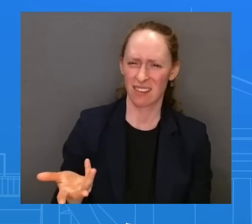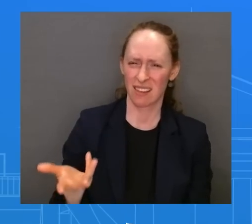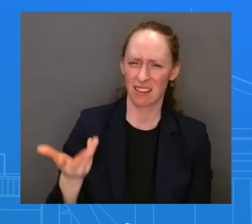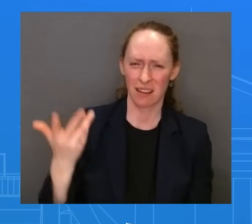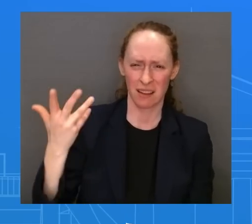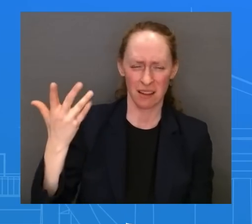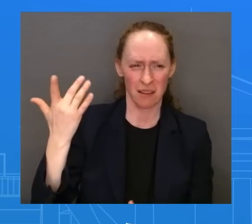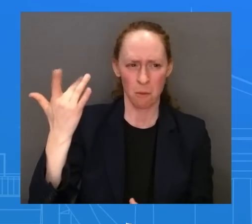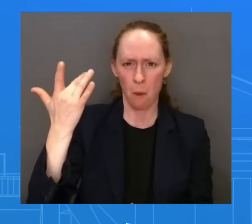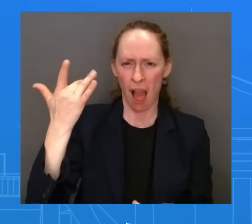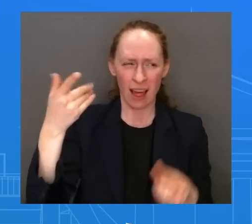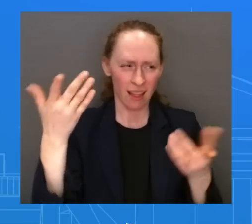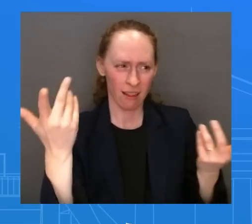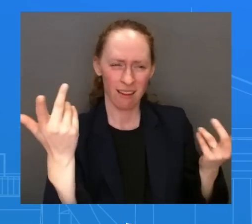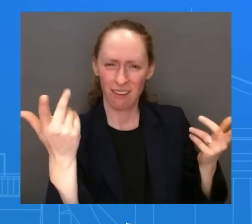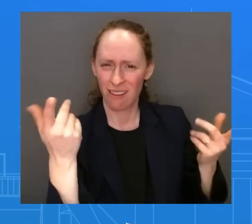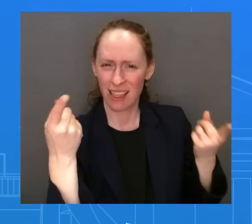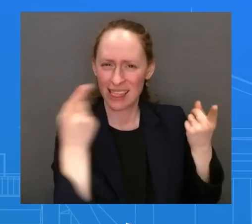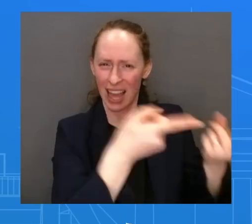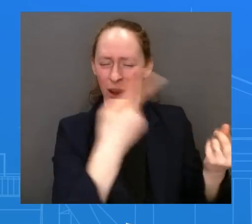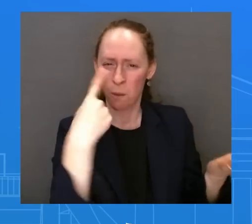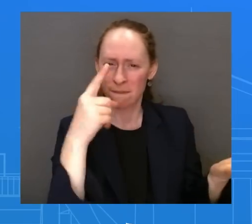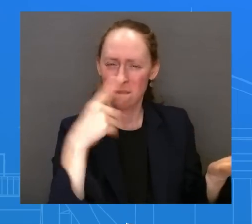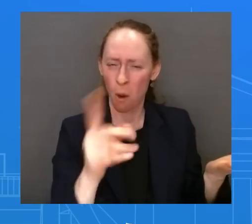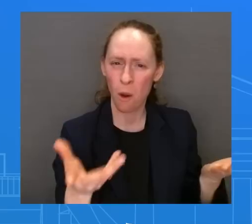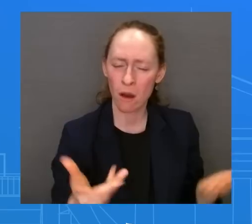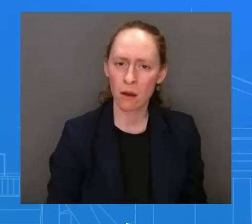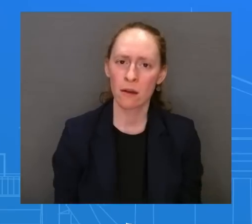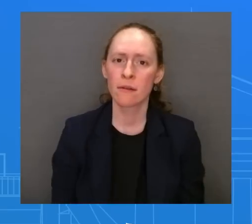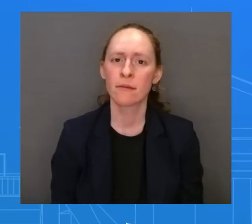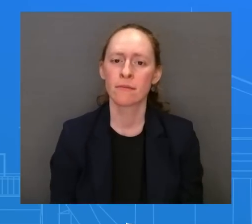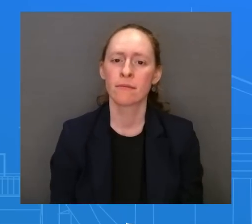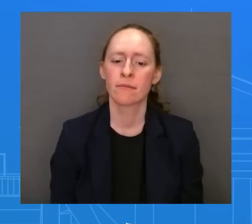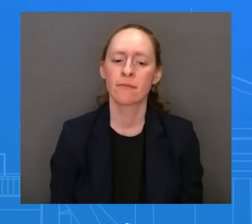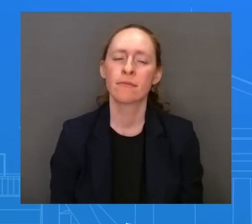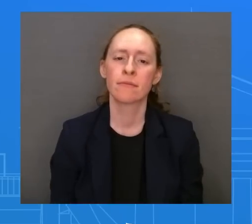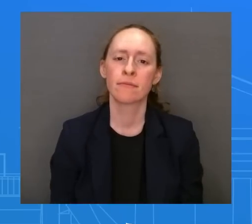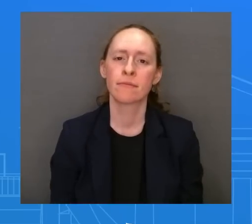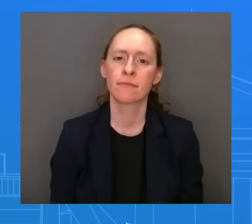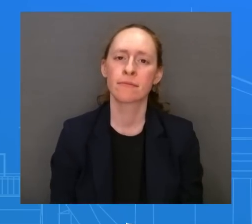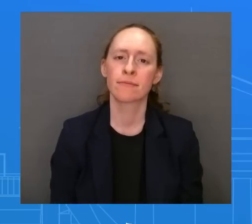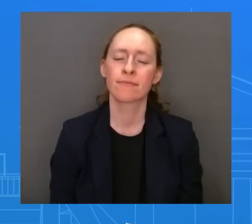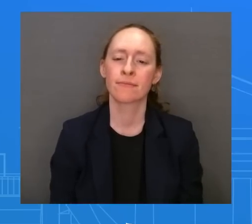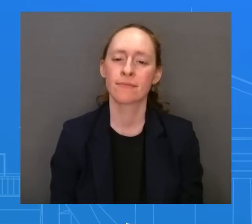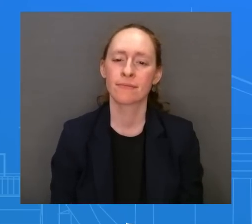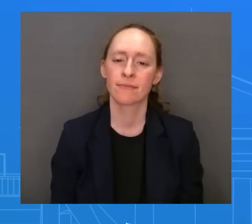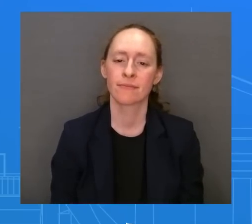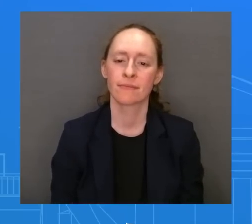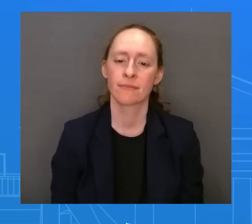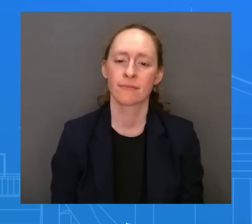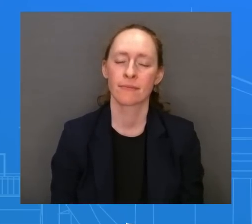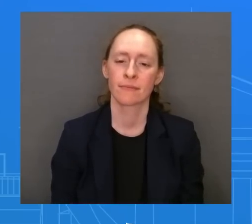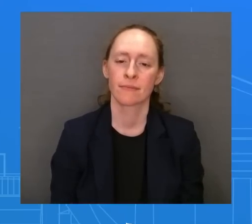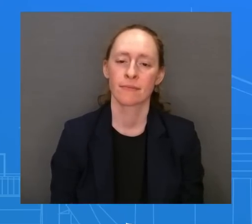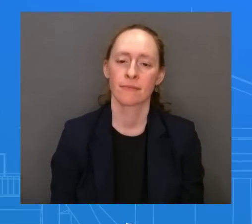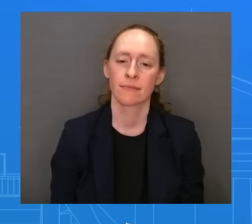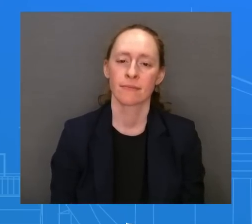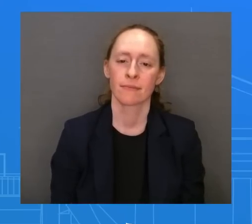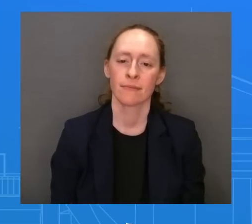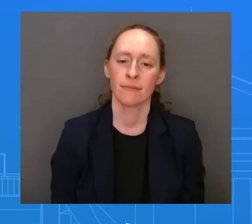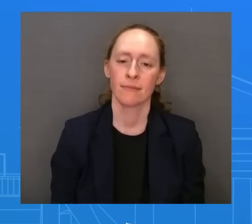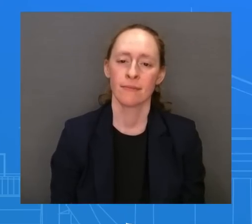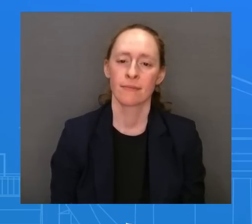the mission that we originally were sent in to Afghanistan for was accomplished a long long time ago I remember